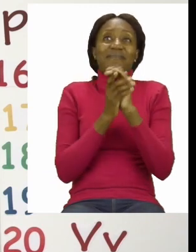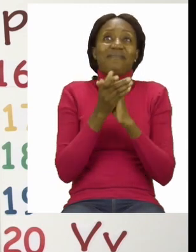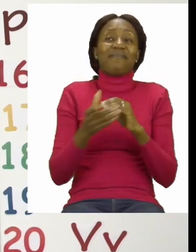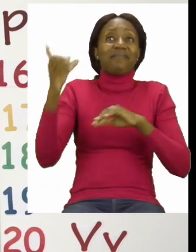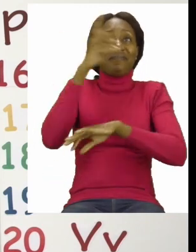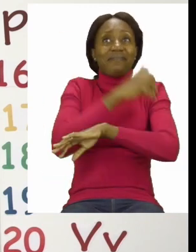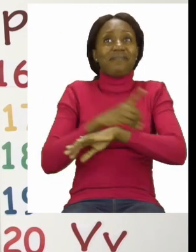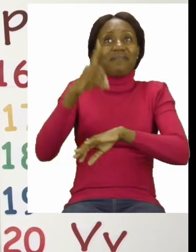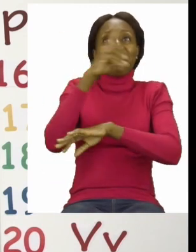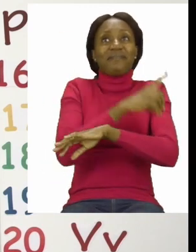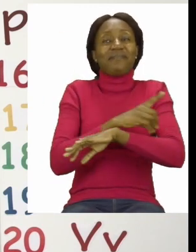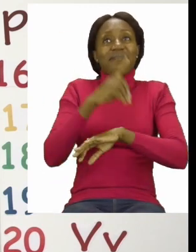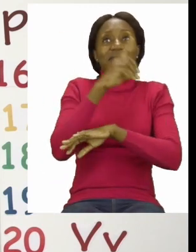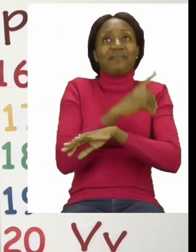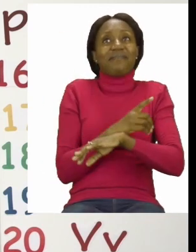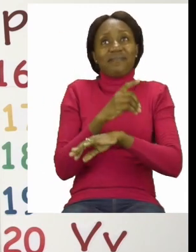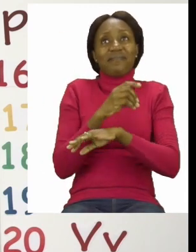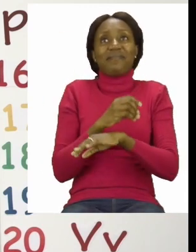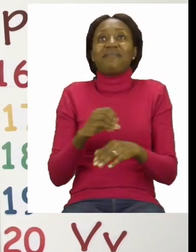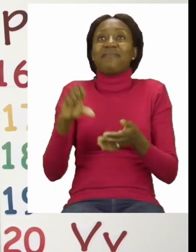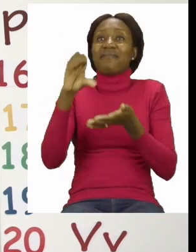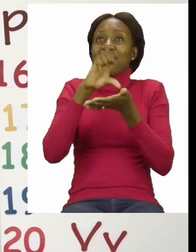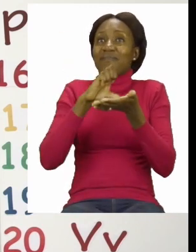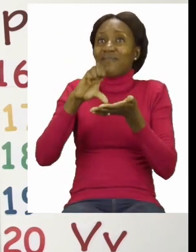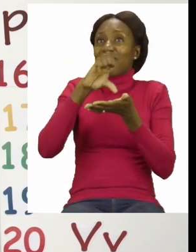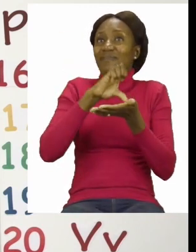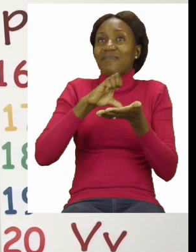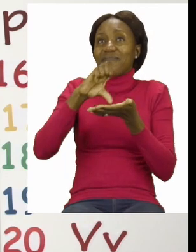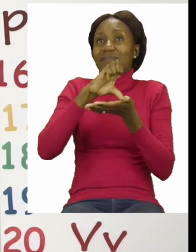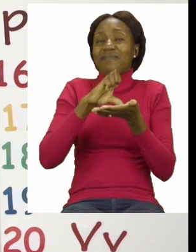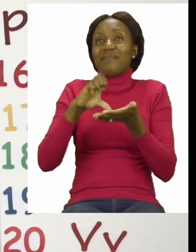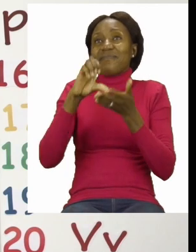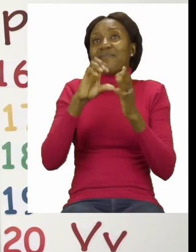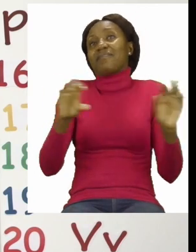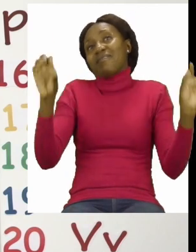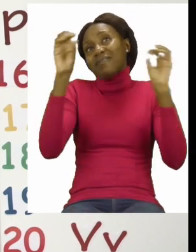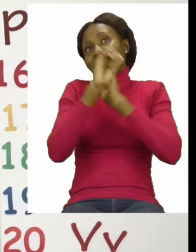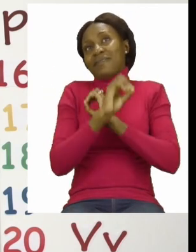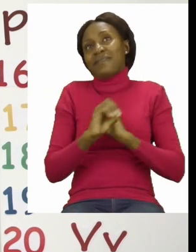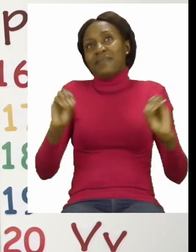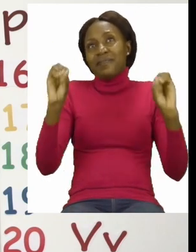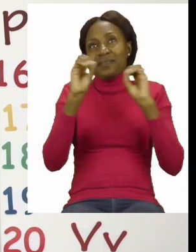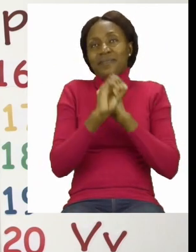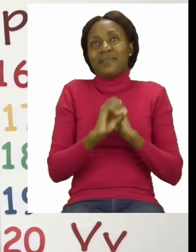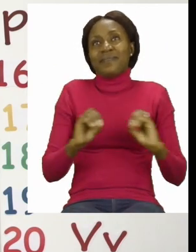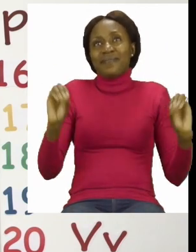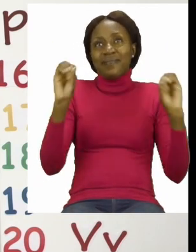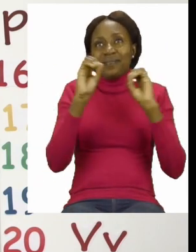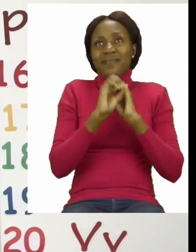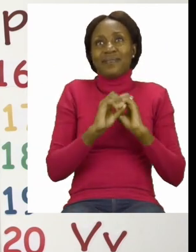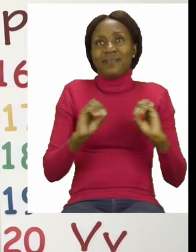Sanitize every day so the germs can stay